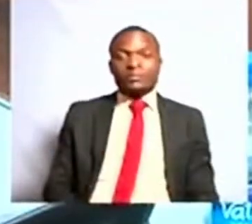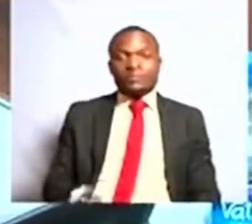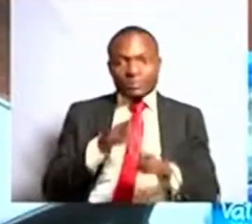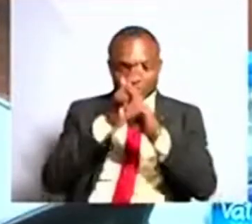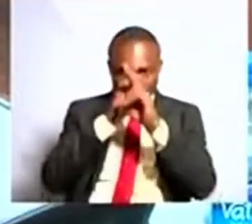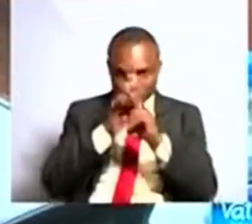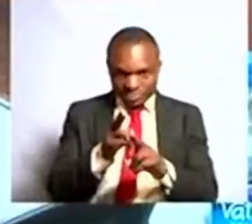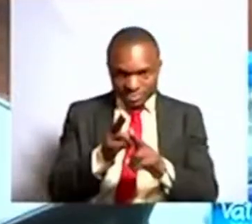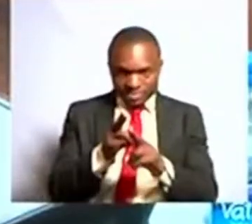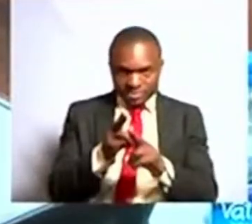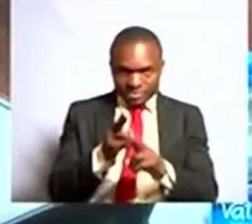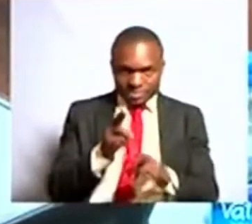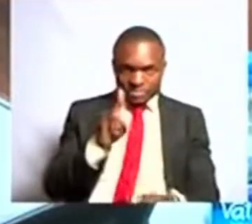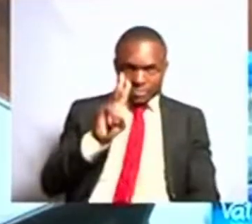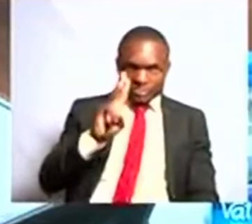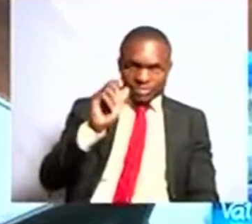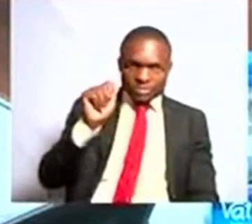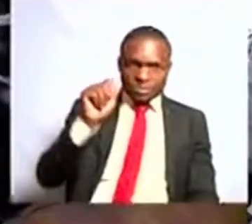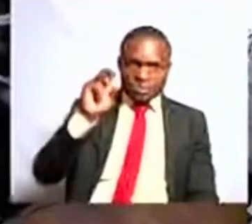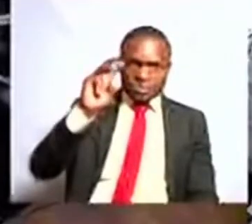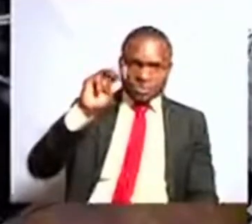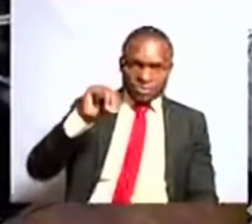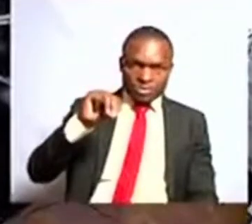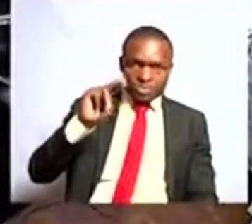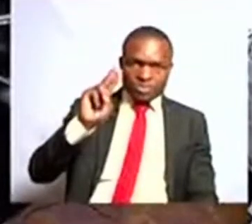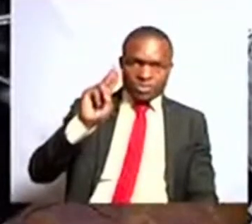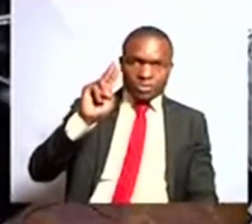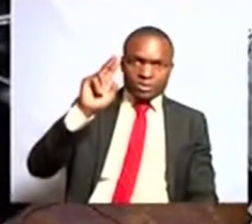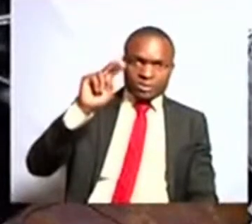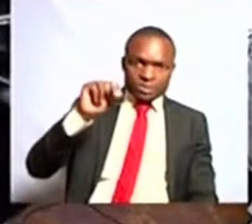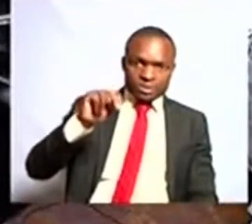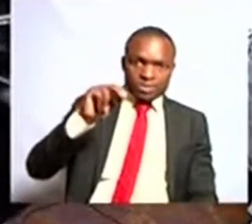Honorable Mnyima, a follow-up question?